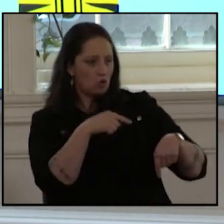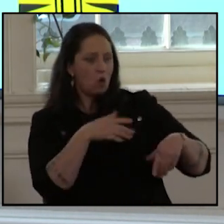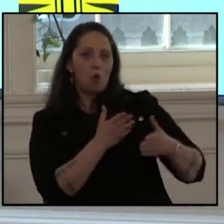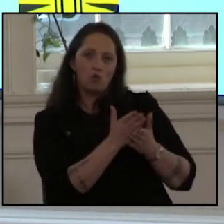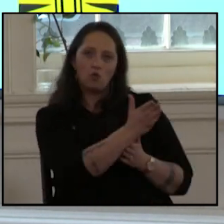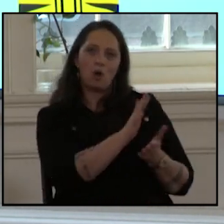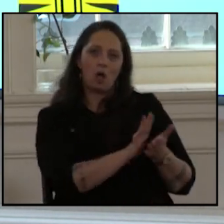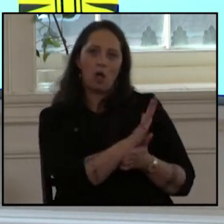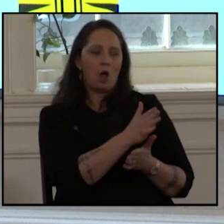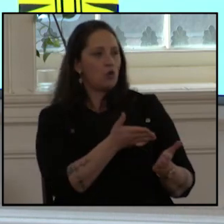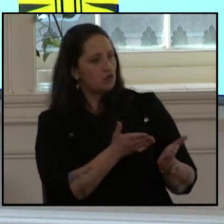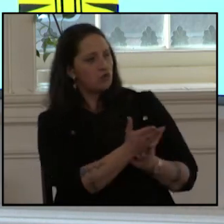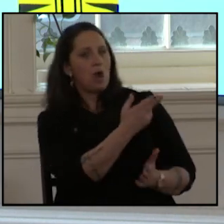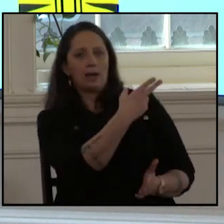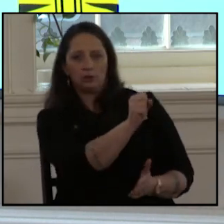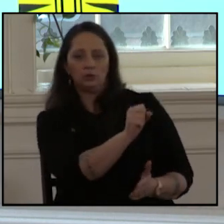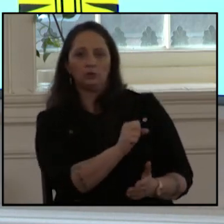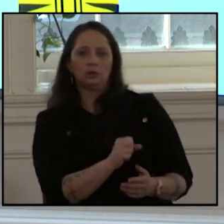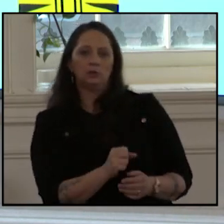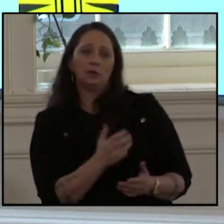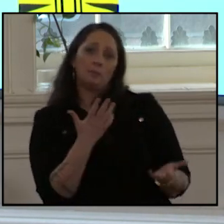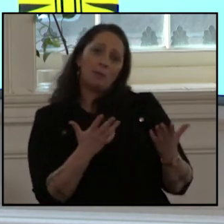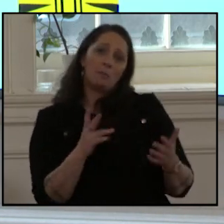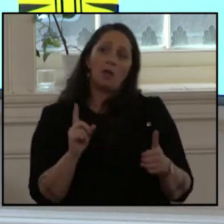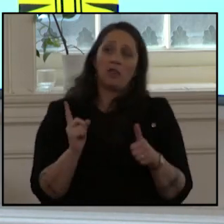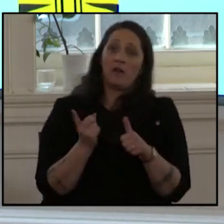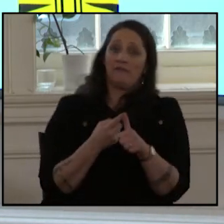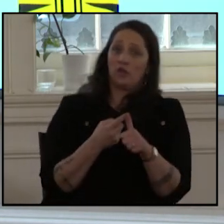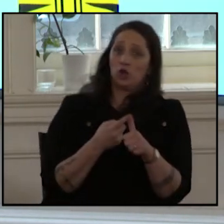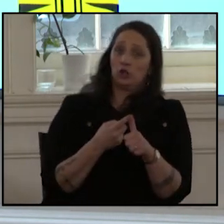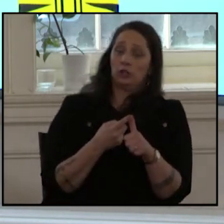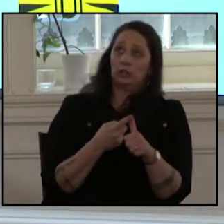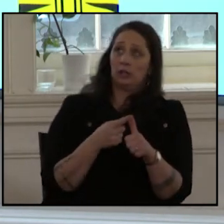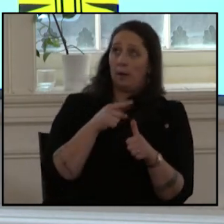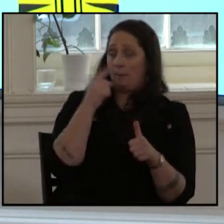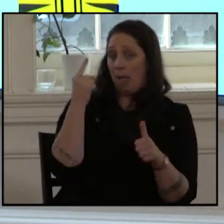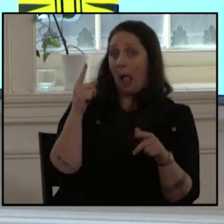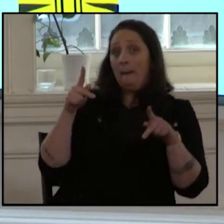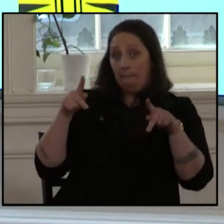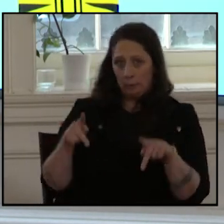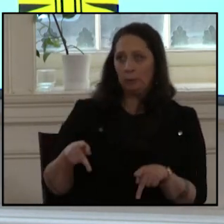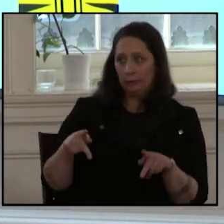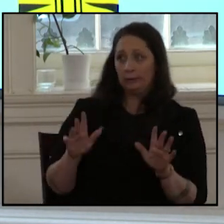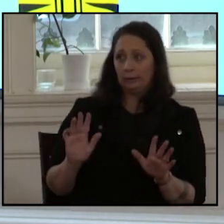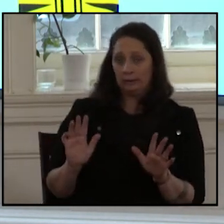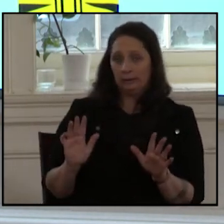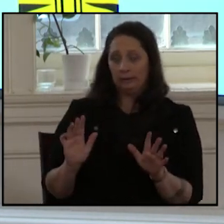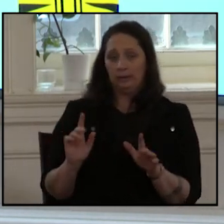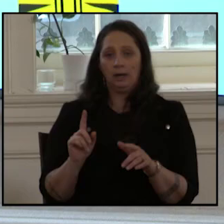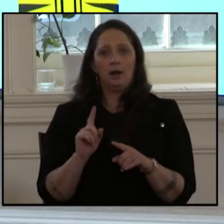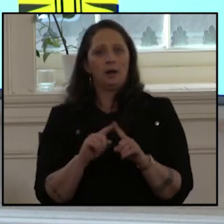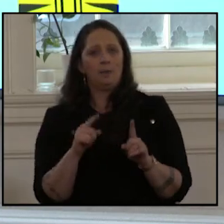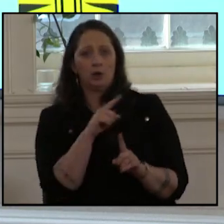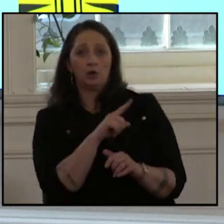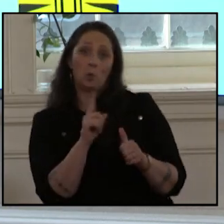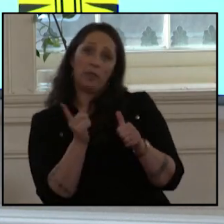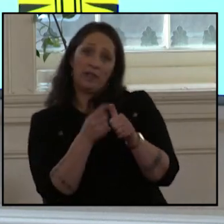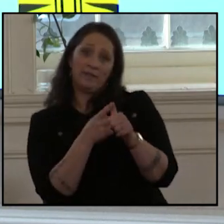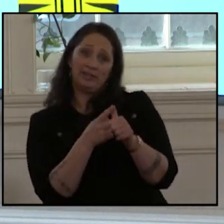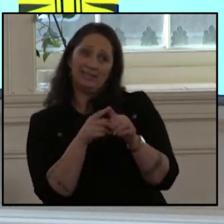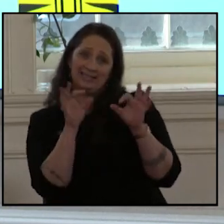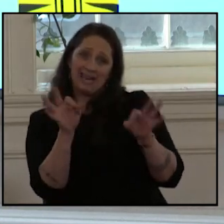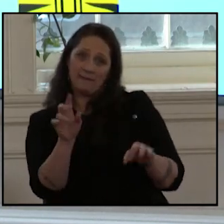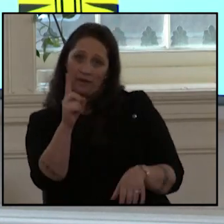through high school. She may have been the first black person, and she was certainly the first black